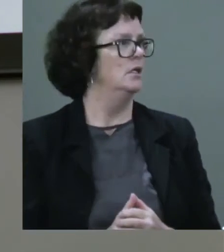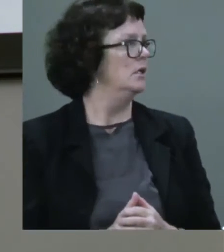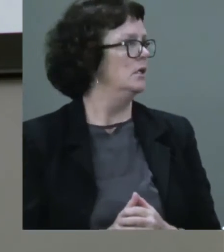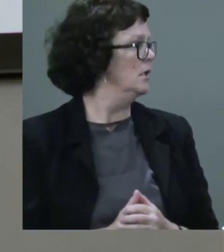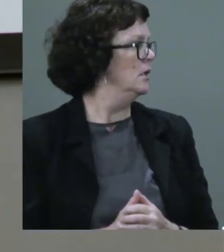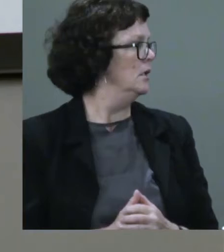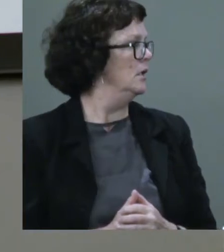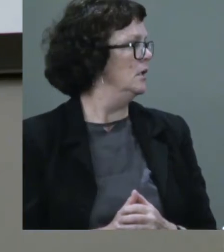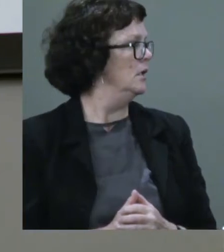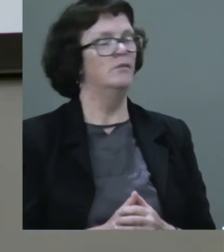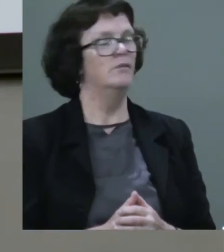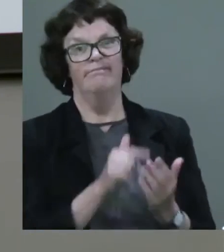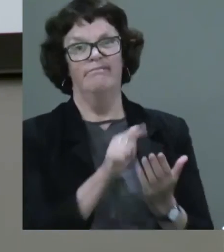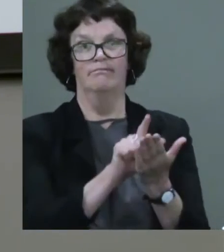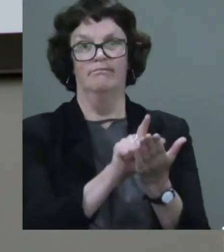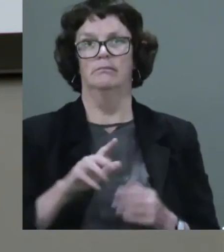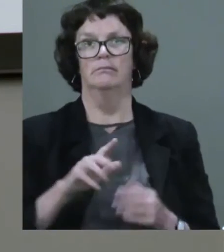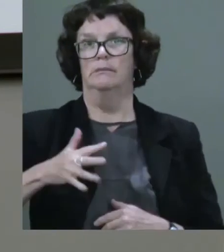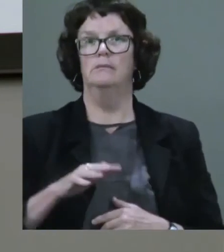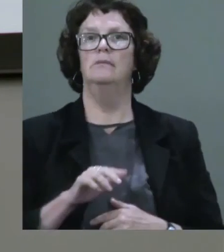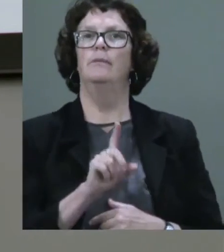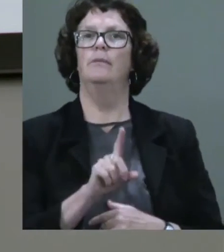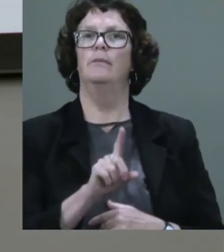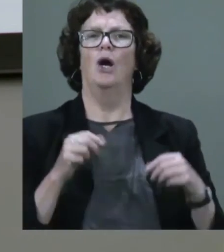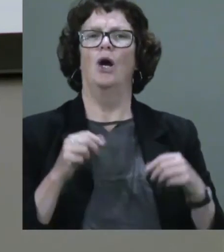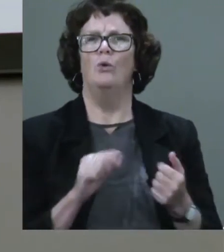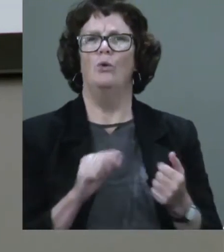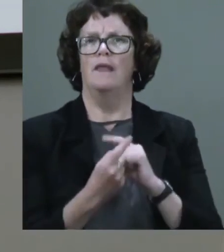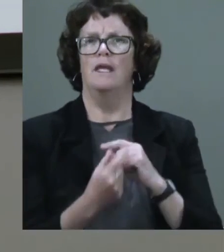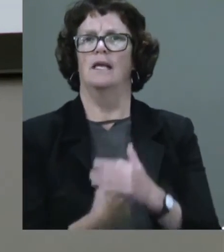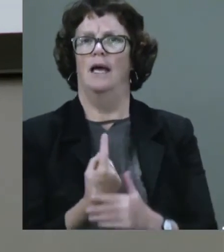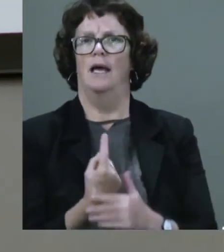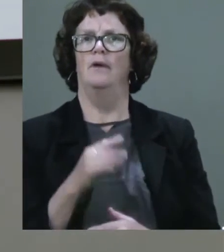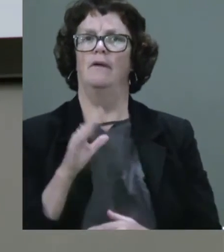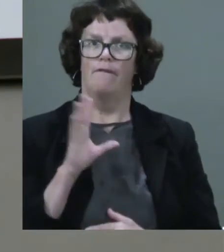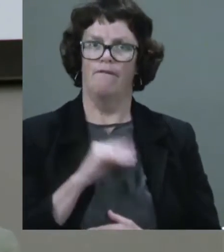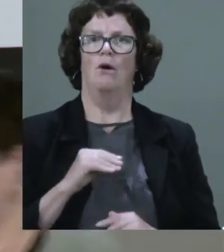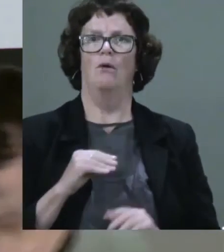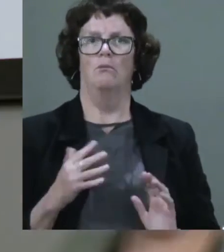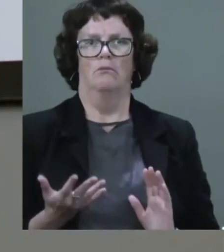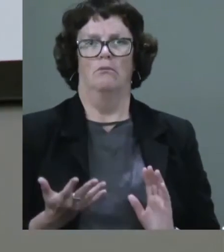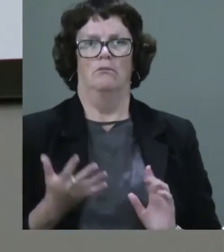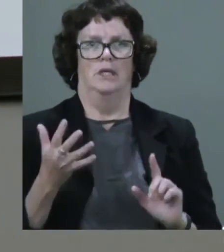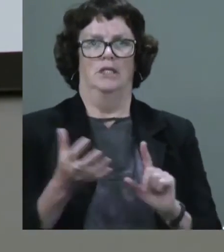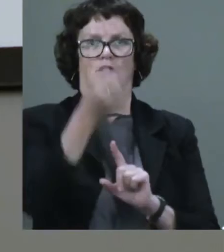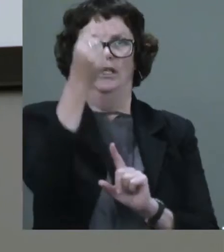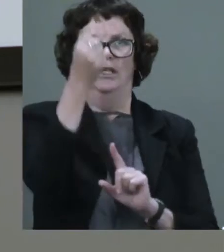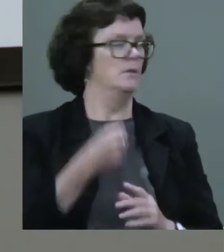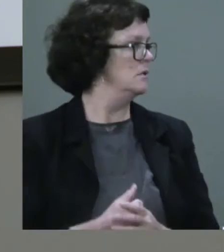so useful, but what were the good things that came out of those? Thanks.